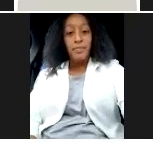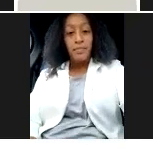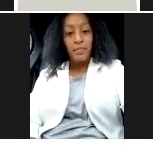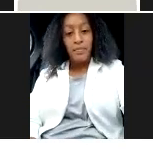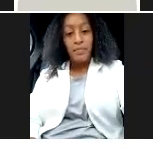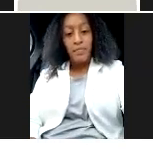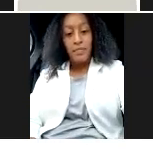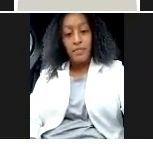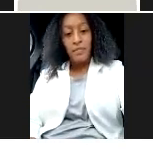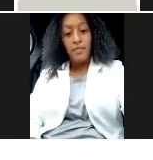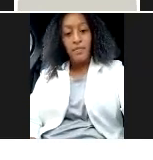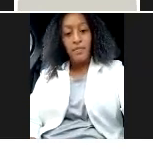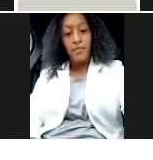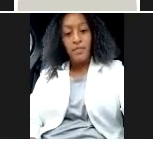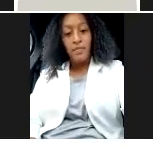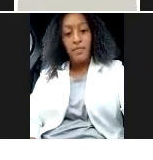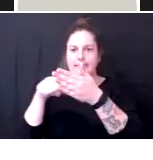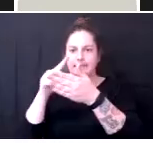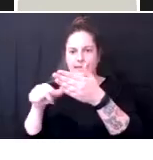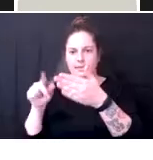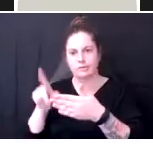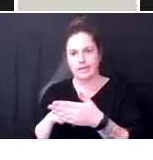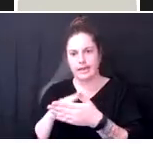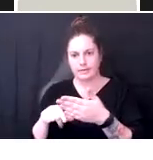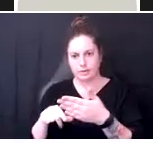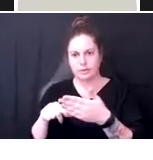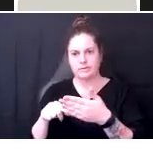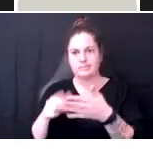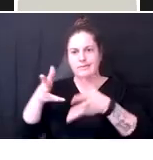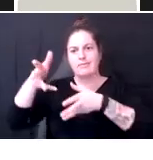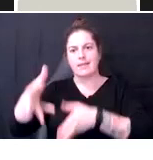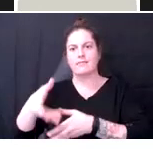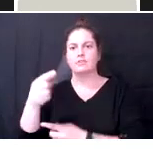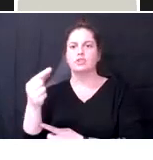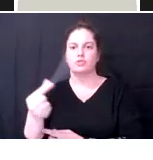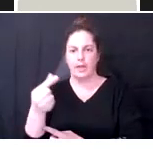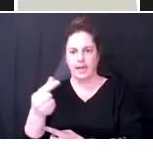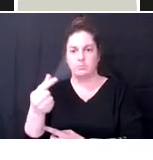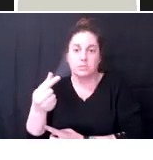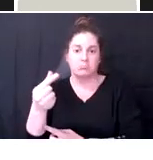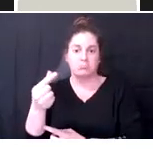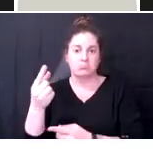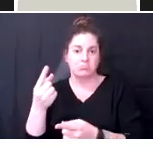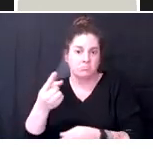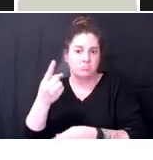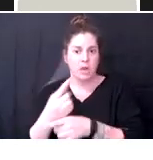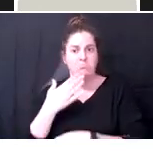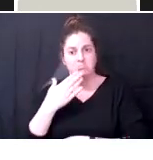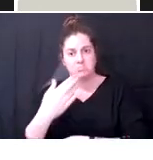with the unit grams, which is an appropriate unit for mass. Mass has units like grams